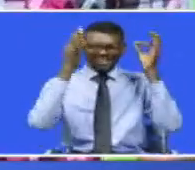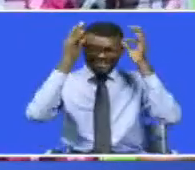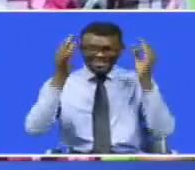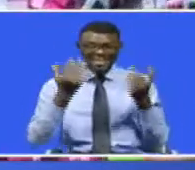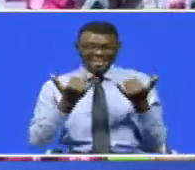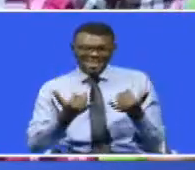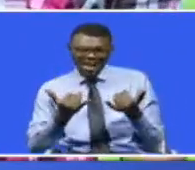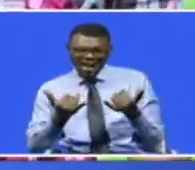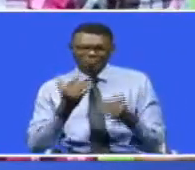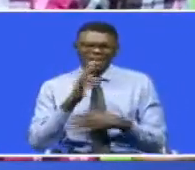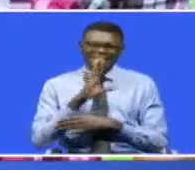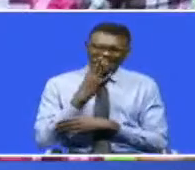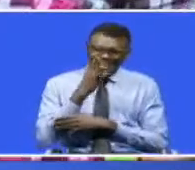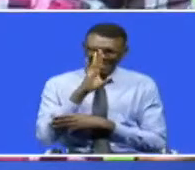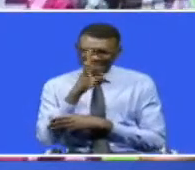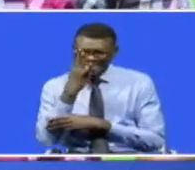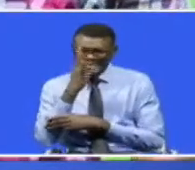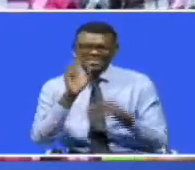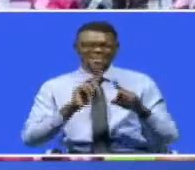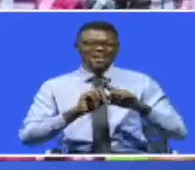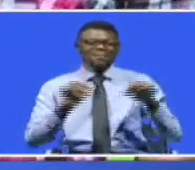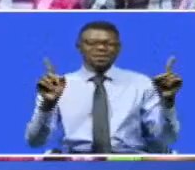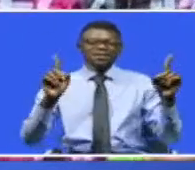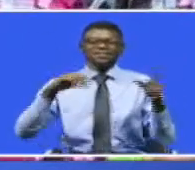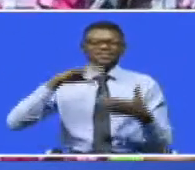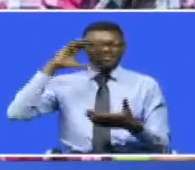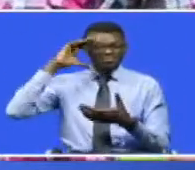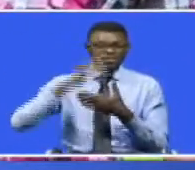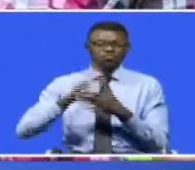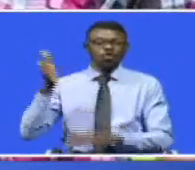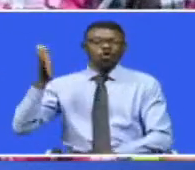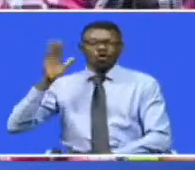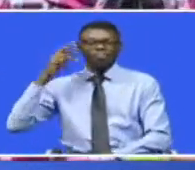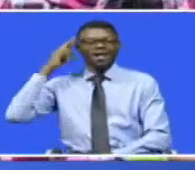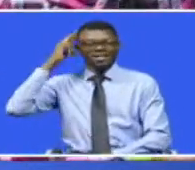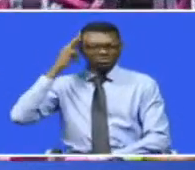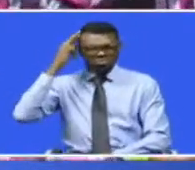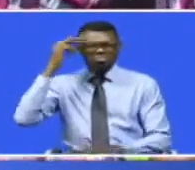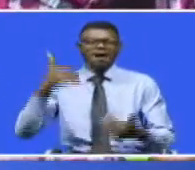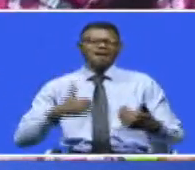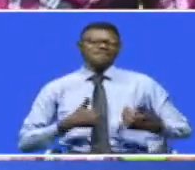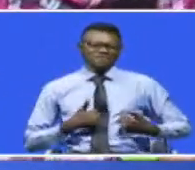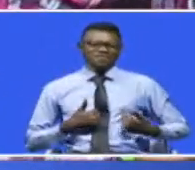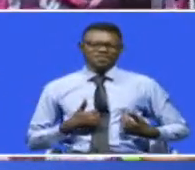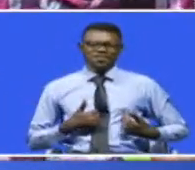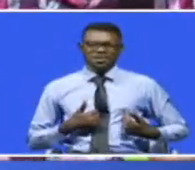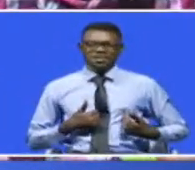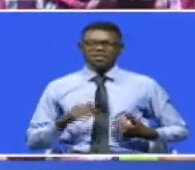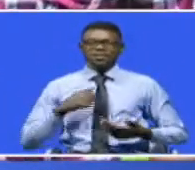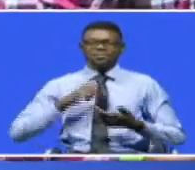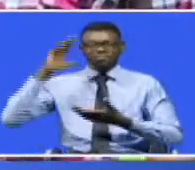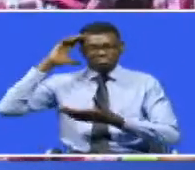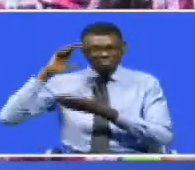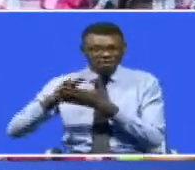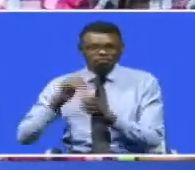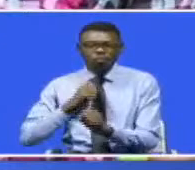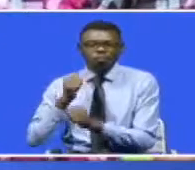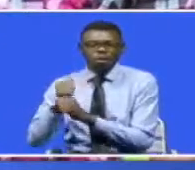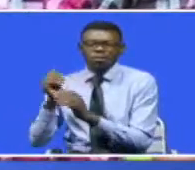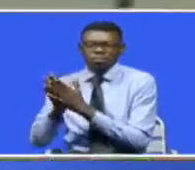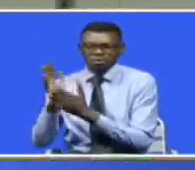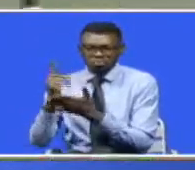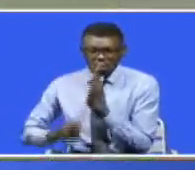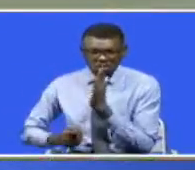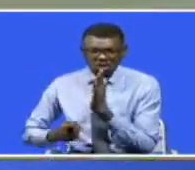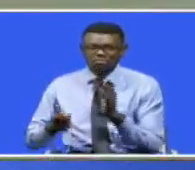but venye tu itakama, I believe tu Mungu ana reason yake ya kila kitu. So I believe tawaktu na the best thing